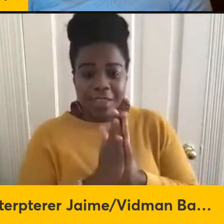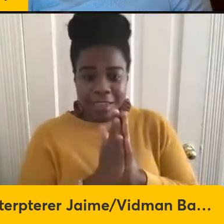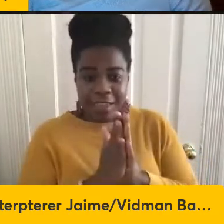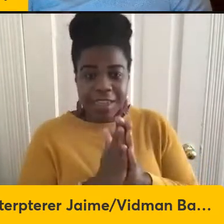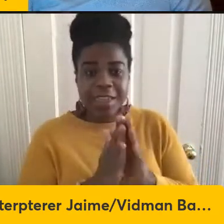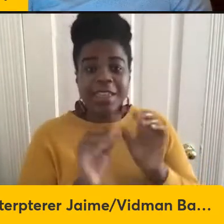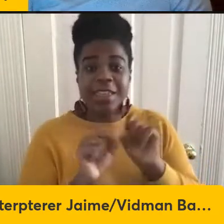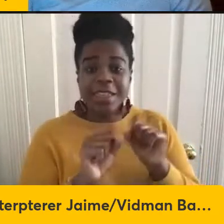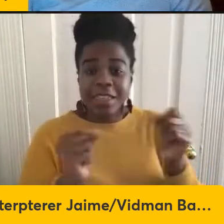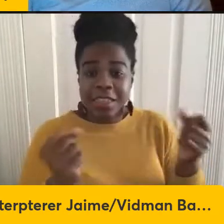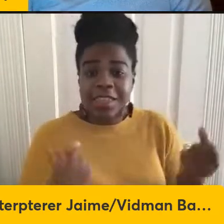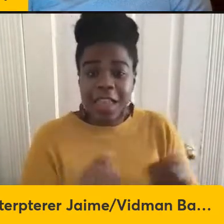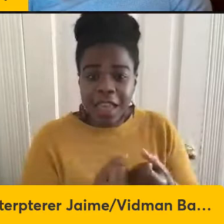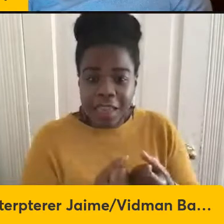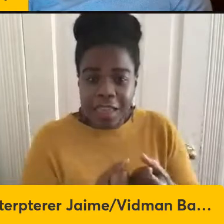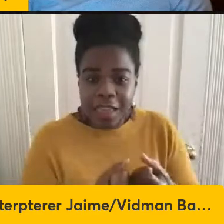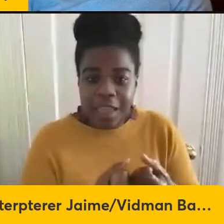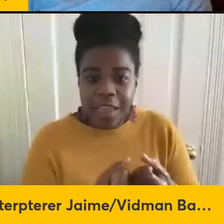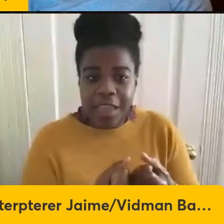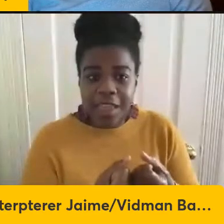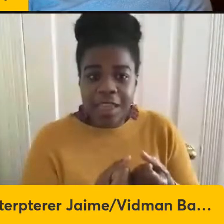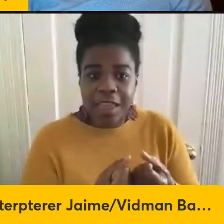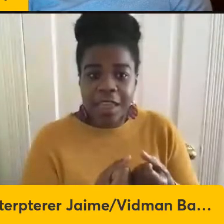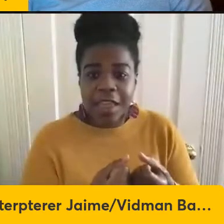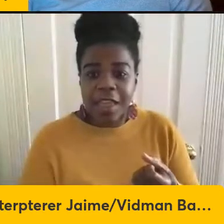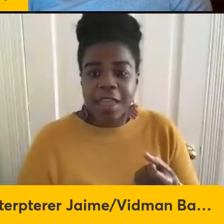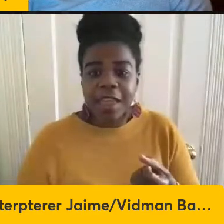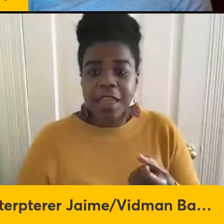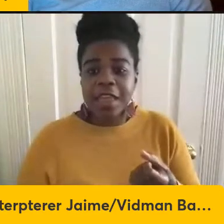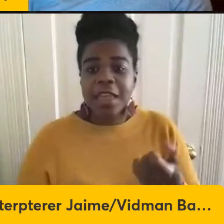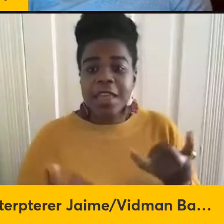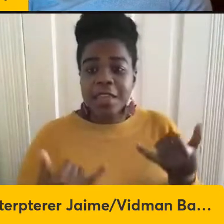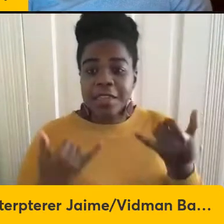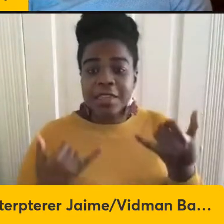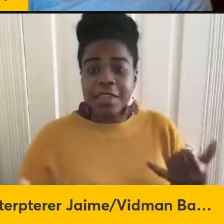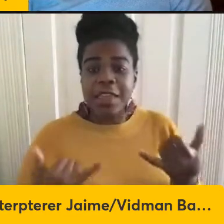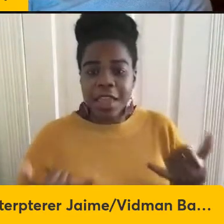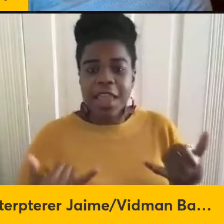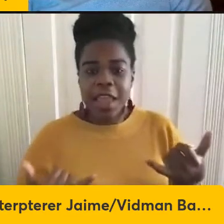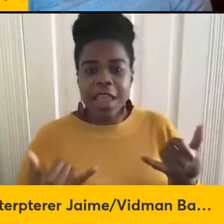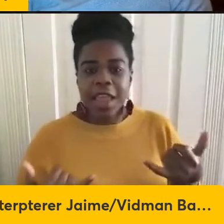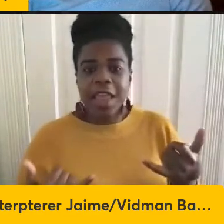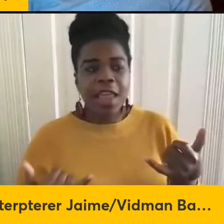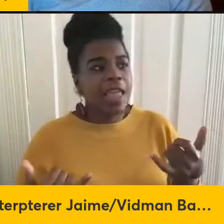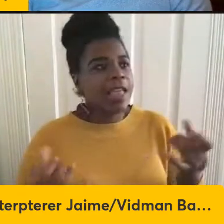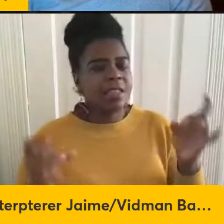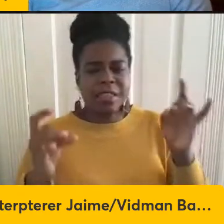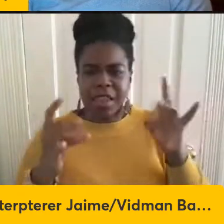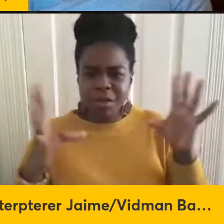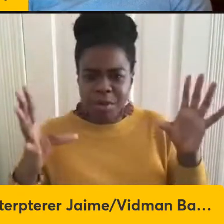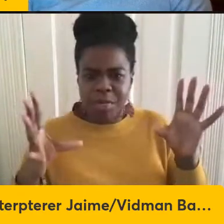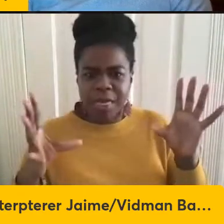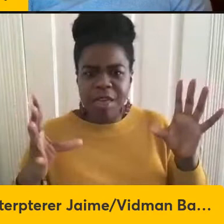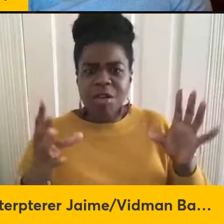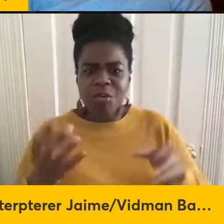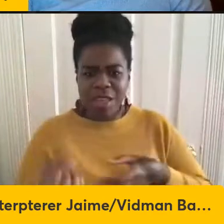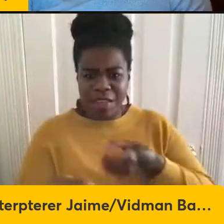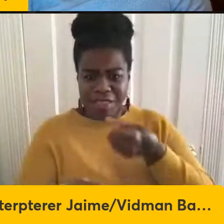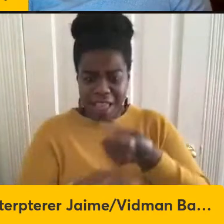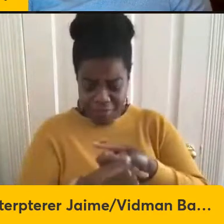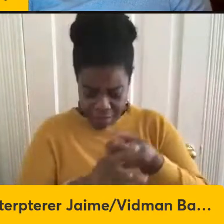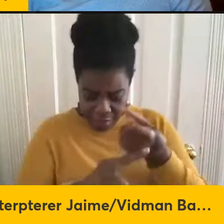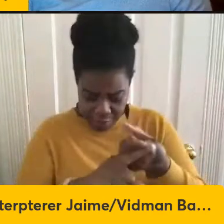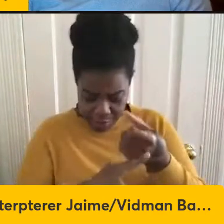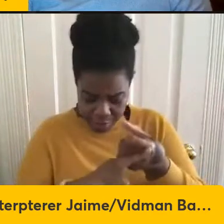why is it why is it that today is just outrageous that we have to even advocate for ourselves and we have to scream